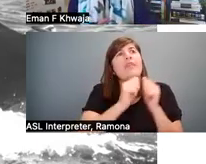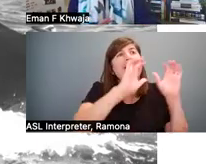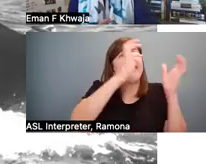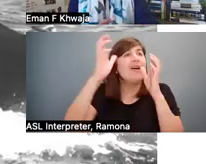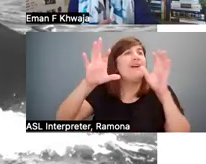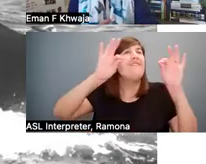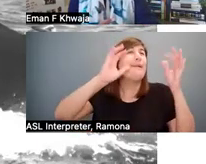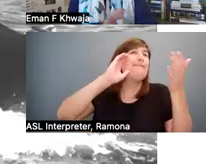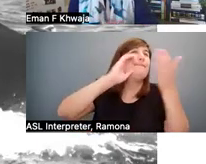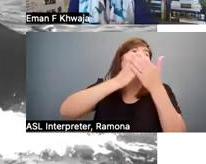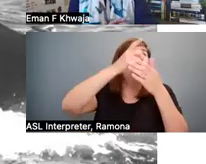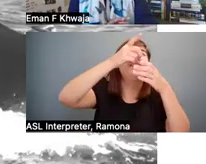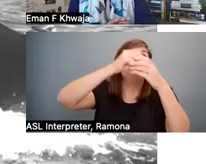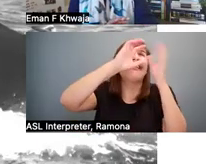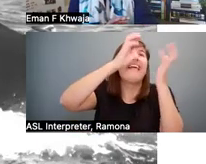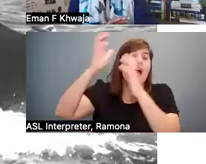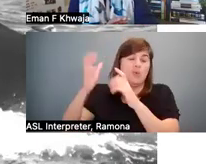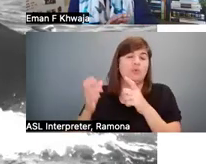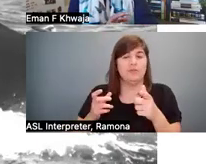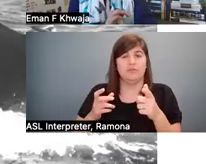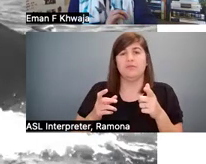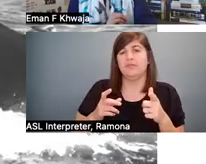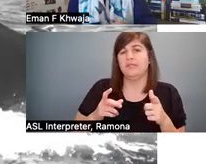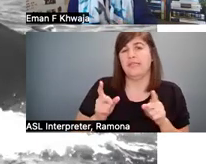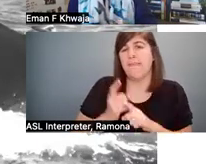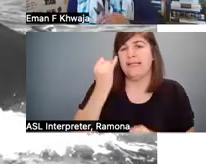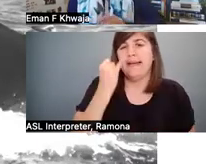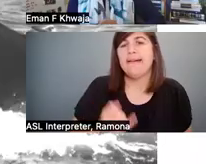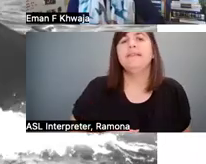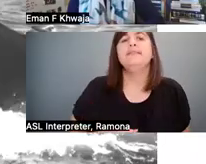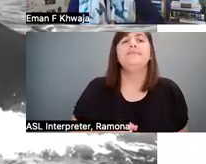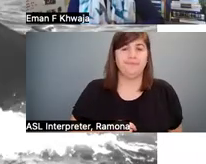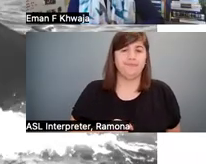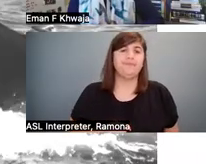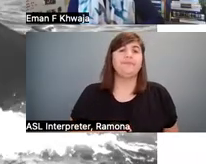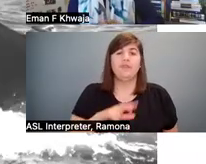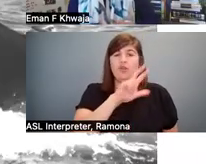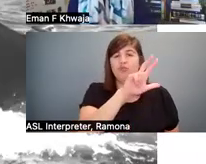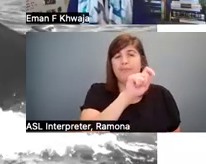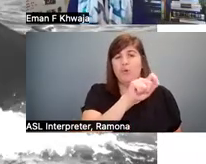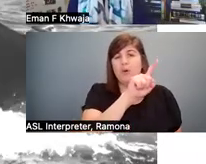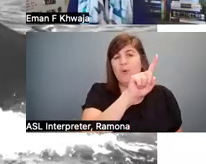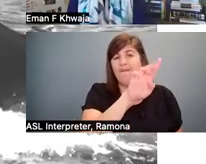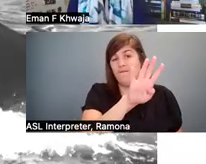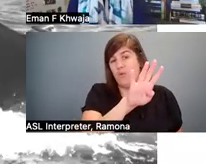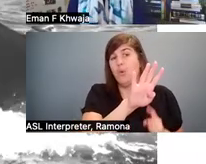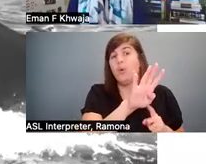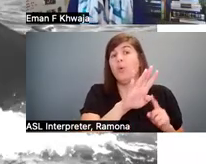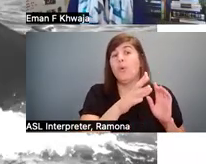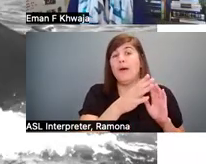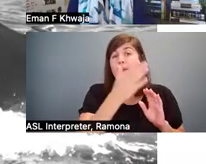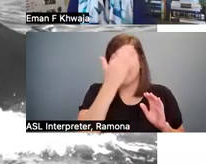these examples, I feel like the math teachers might like this one here at the top. This is a whale named 3.14, and he was named because